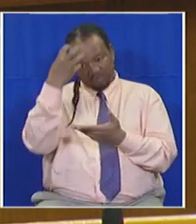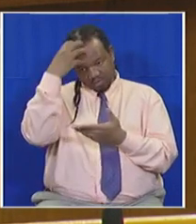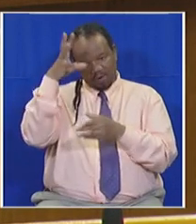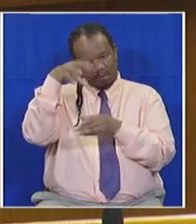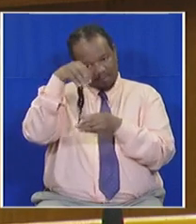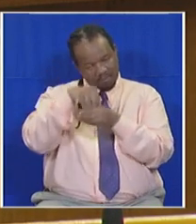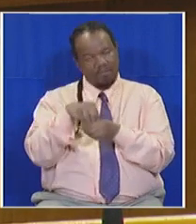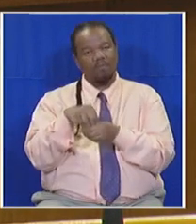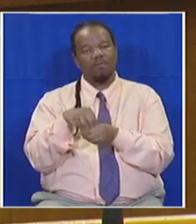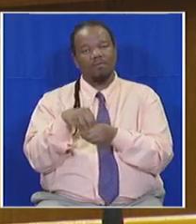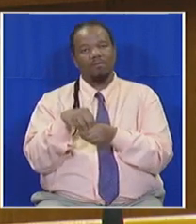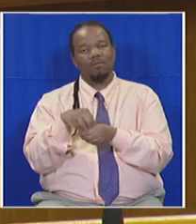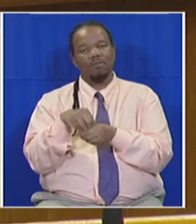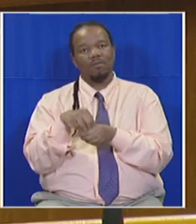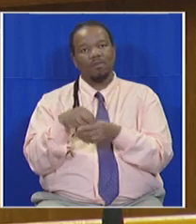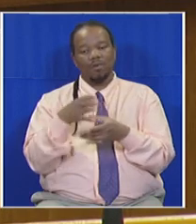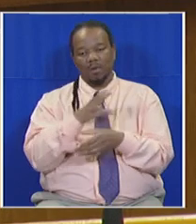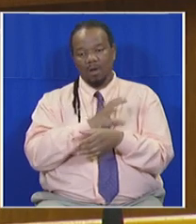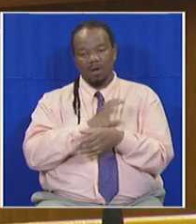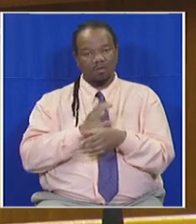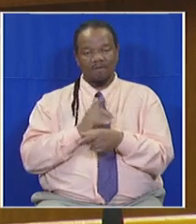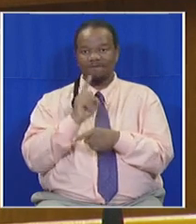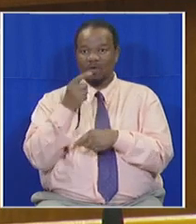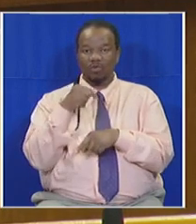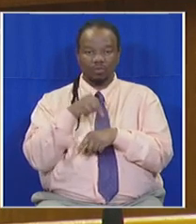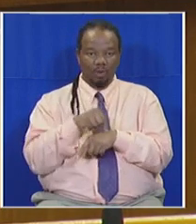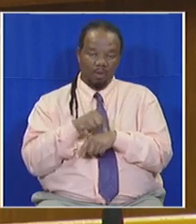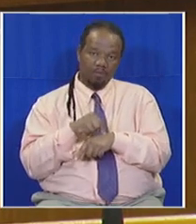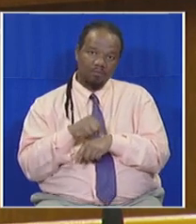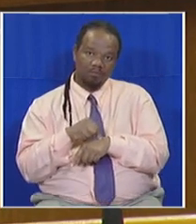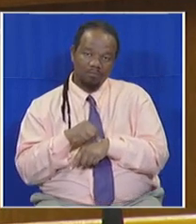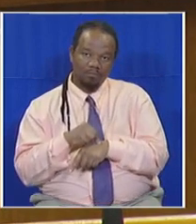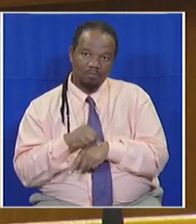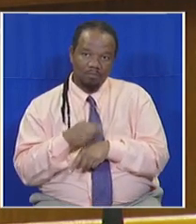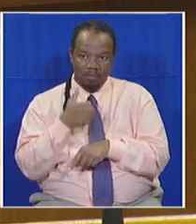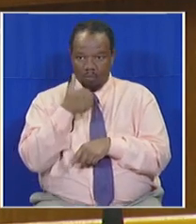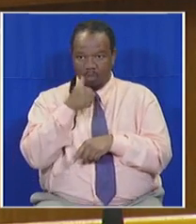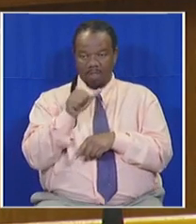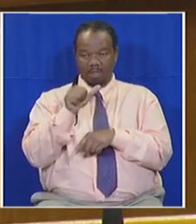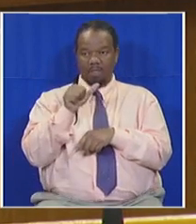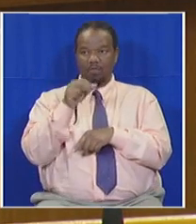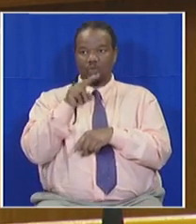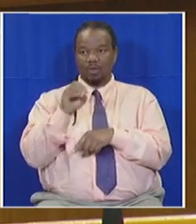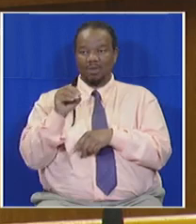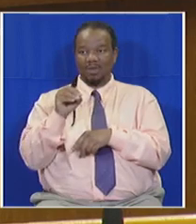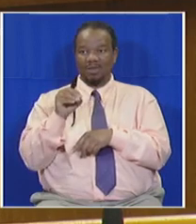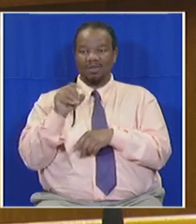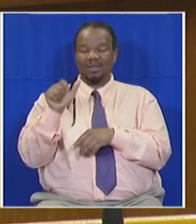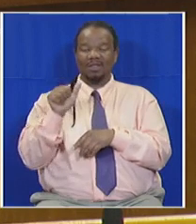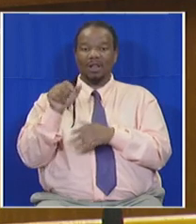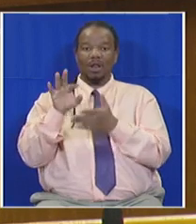in municipal councils. For the first time following the 2016 local government elections, traditional